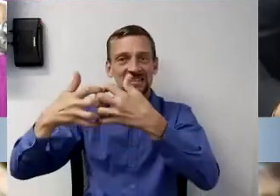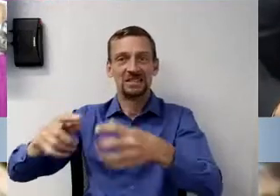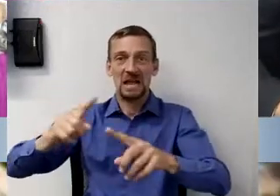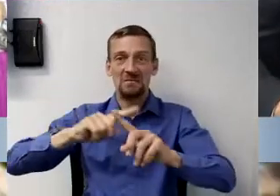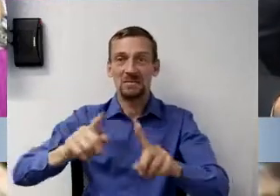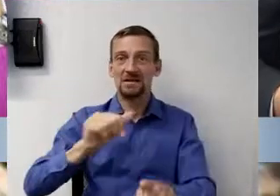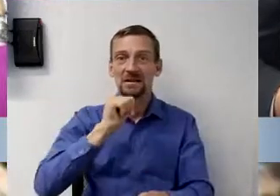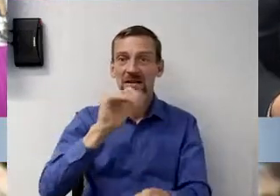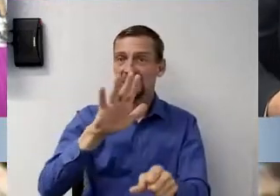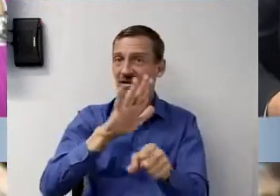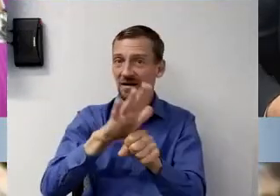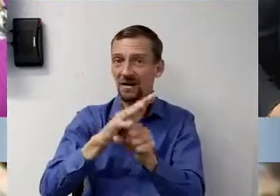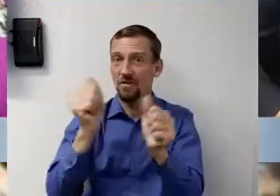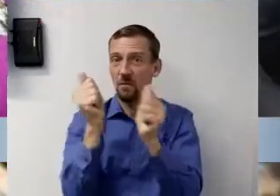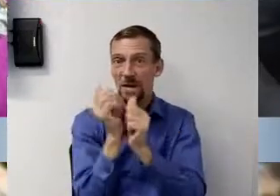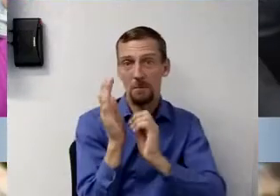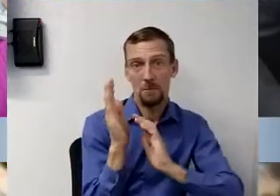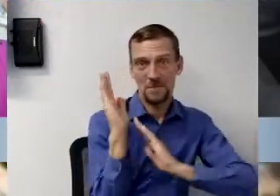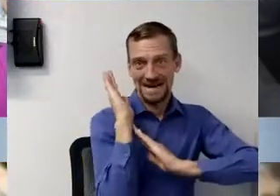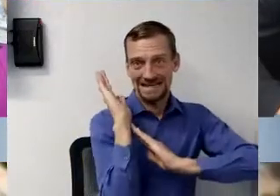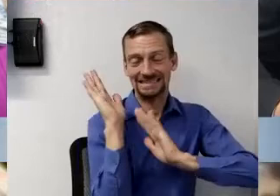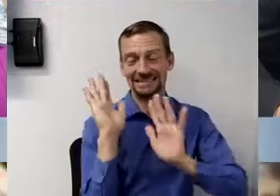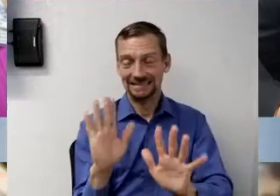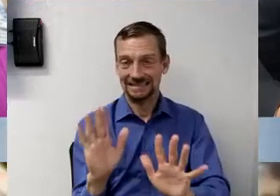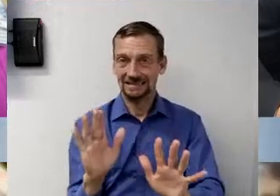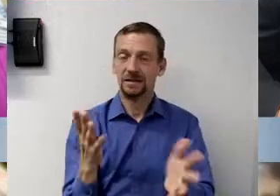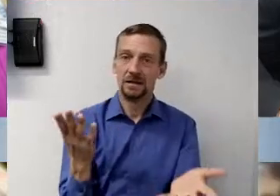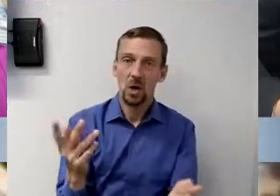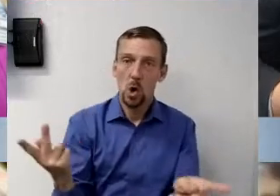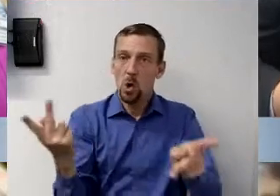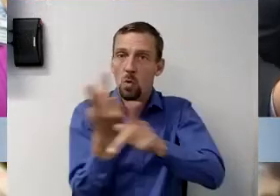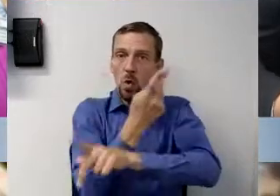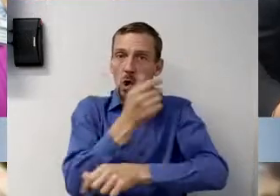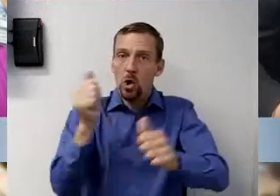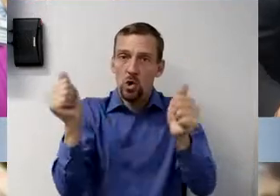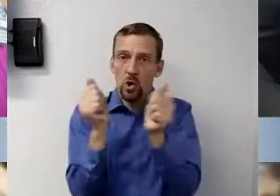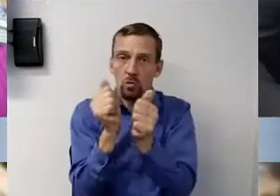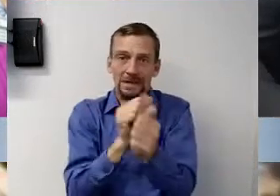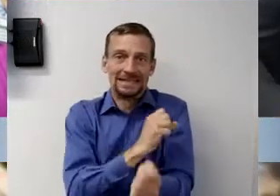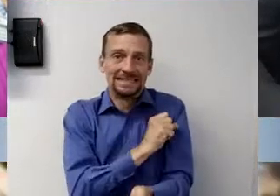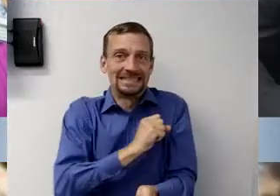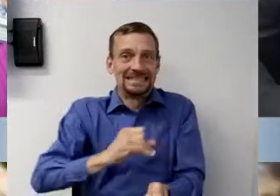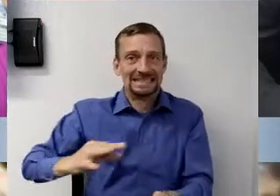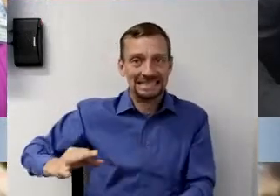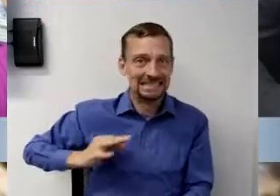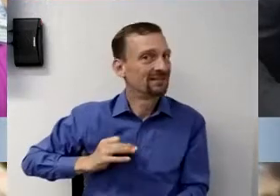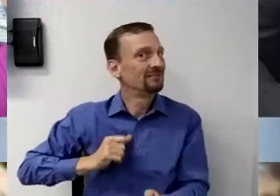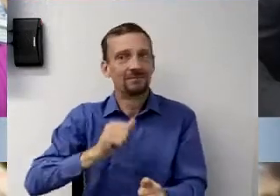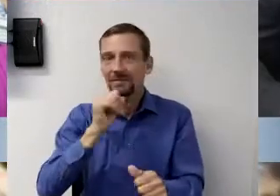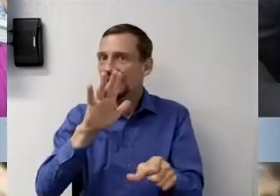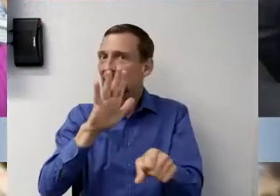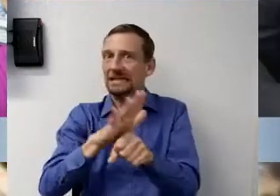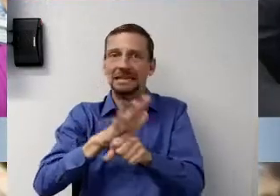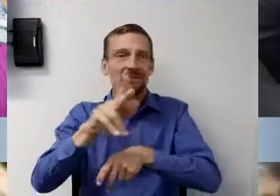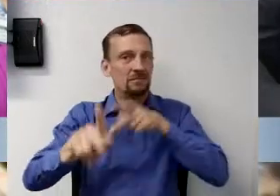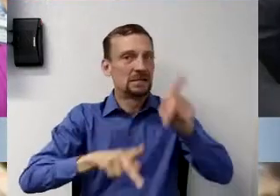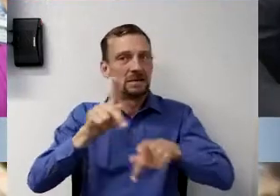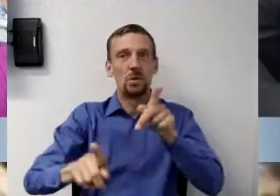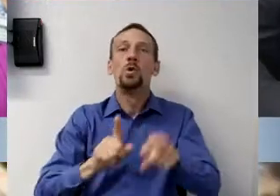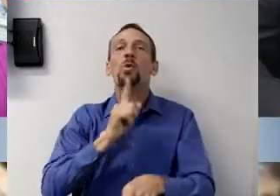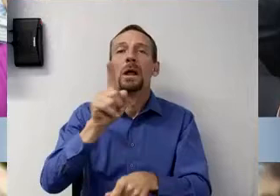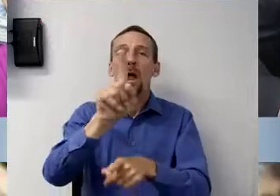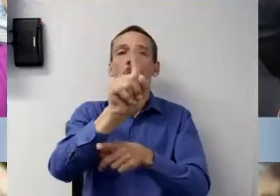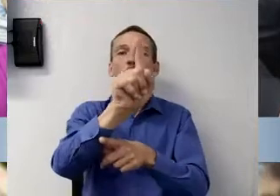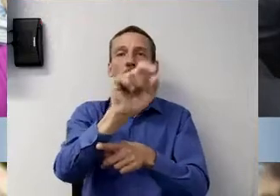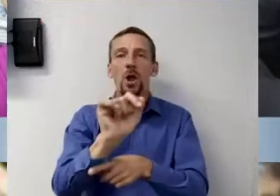great shape when it comes to beds, and even worse shape when it comes to staff. We have had 170